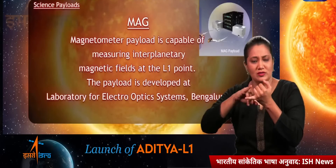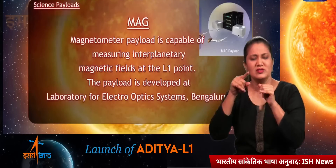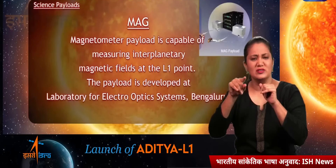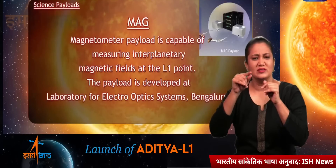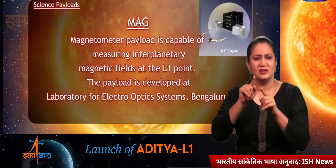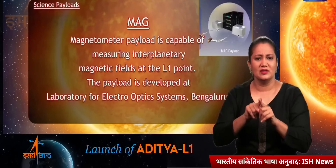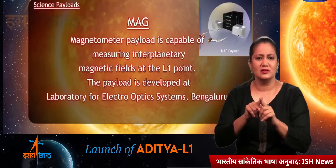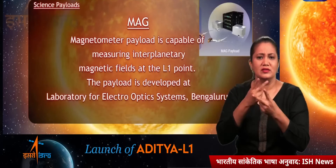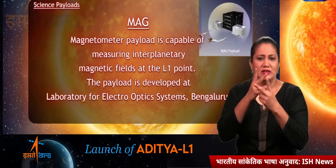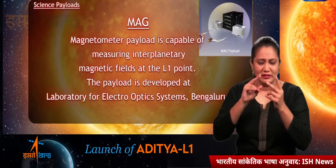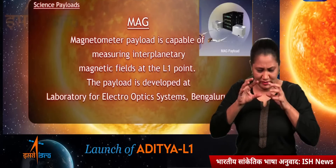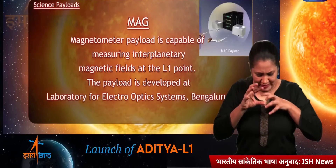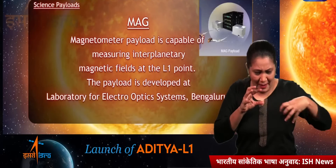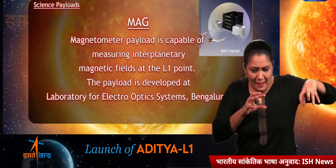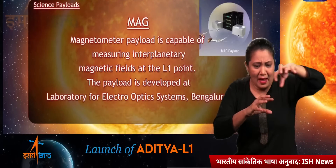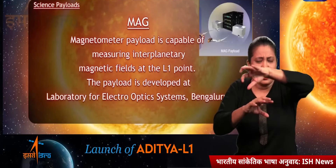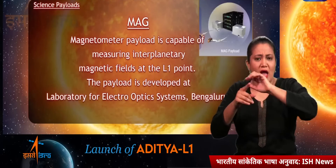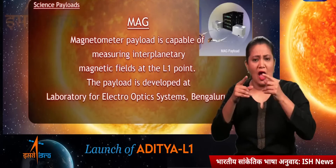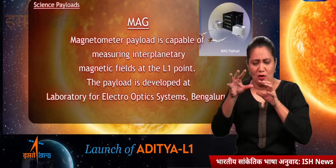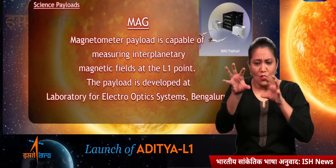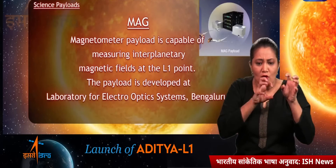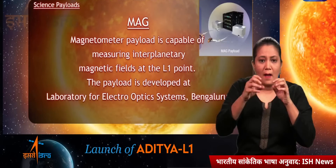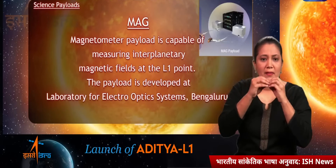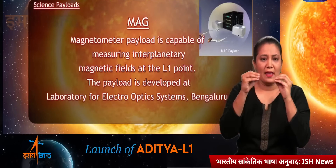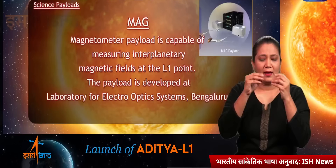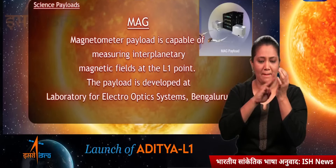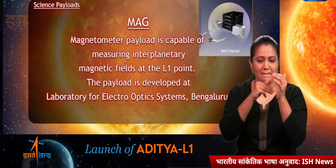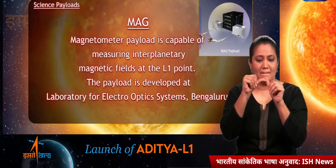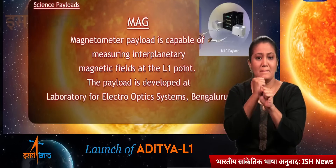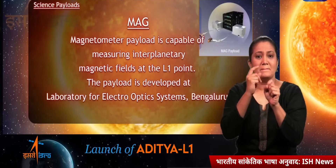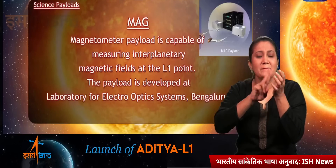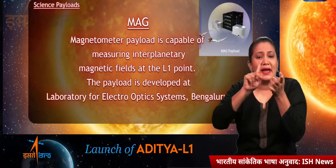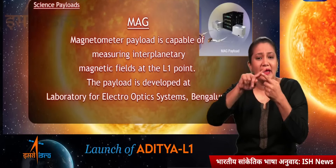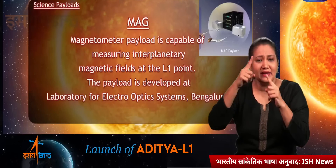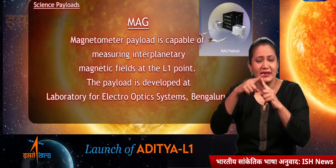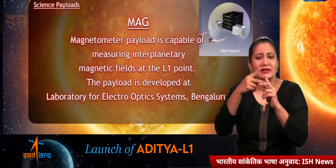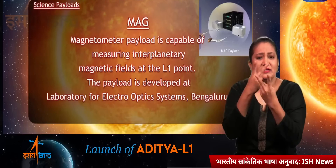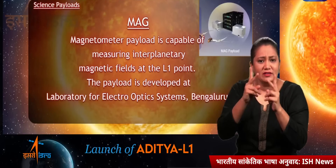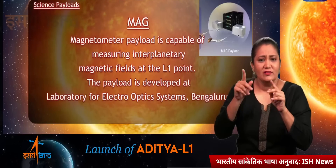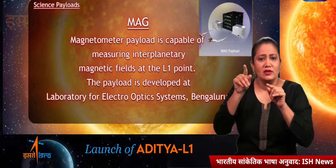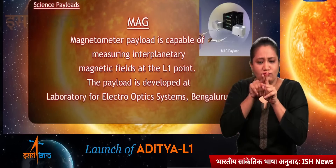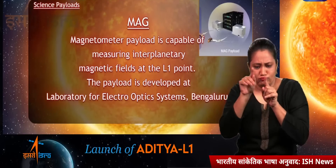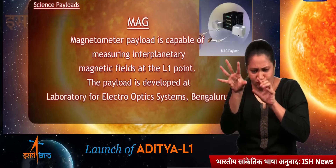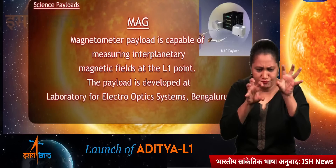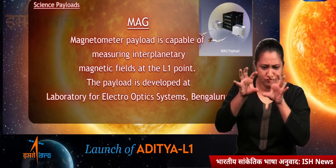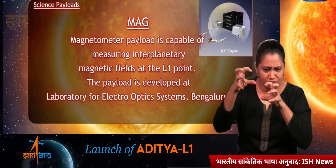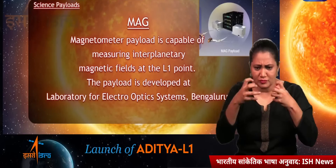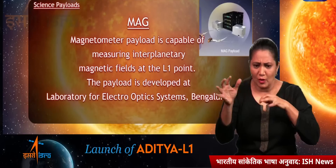intensity interplanetary magnetic field in space using a pair of magnetic sensors.